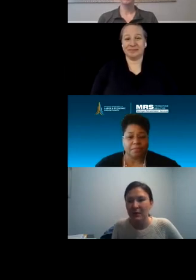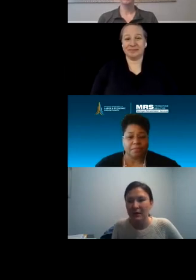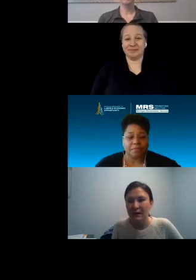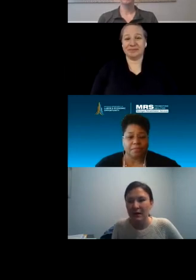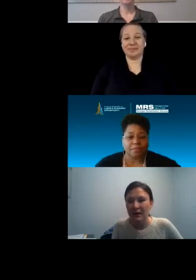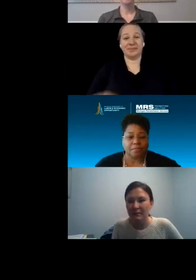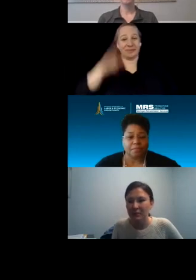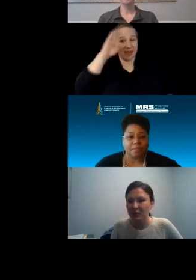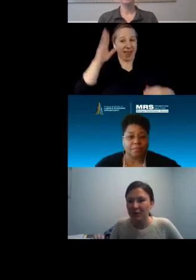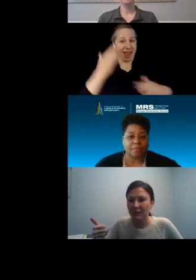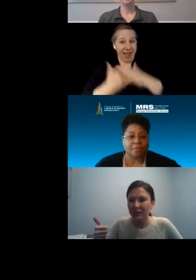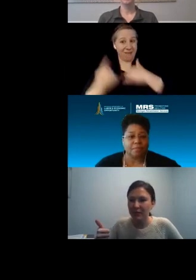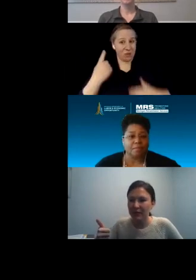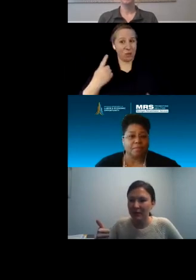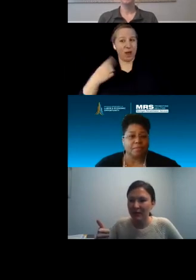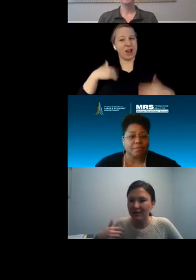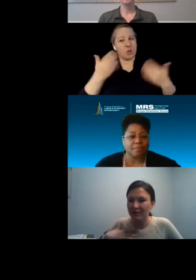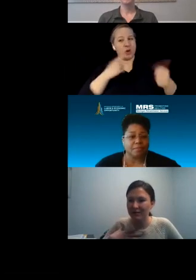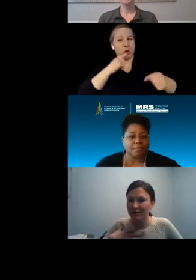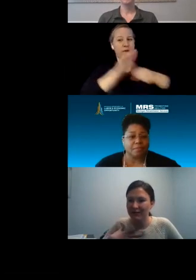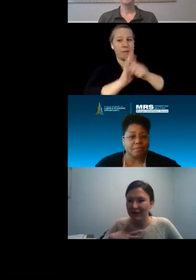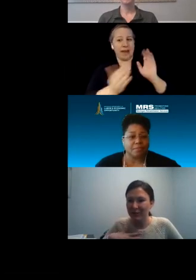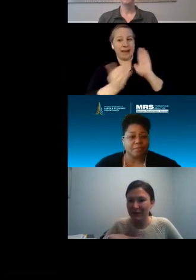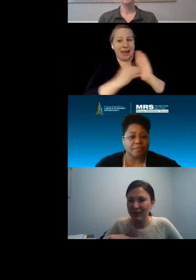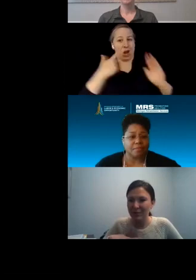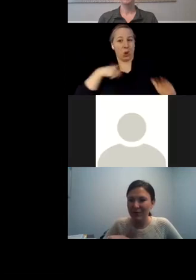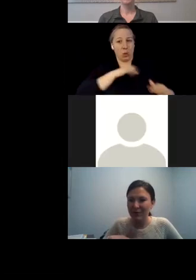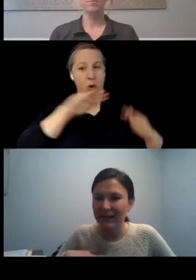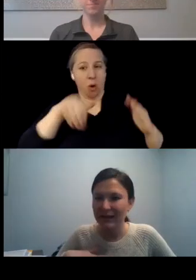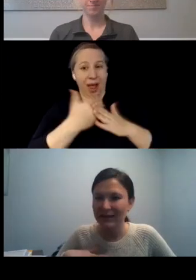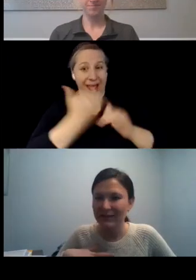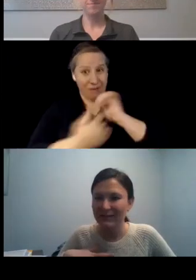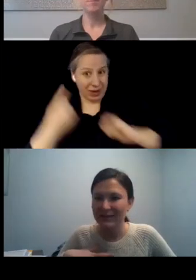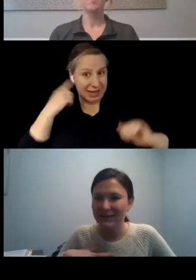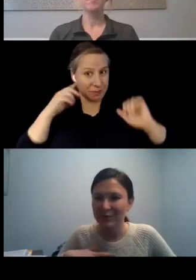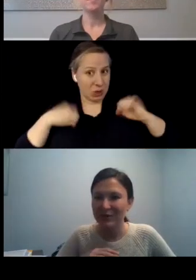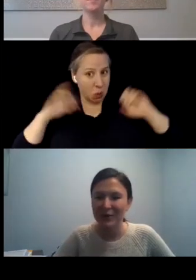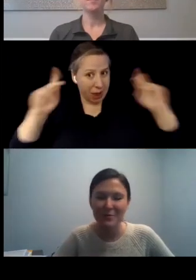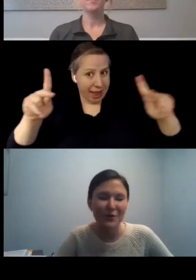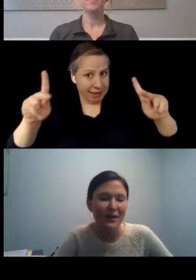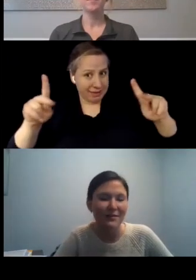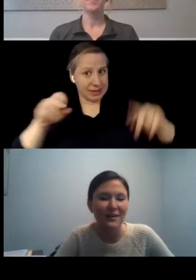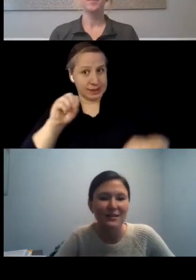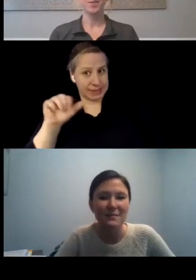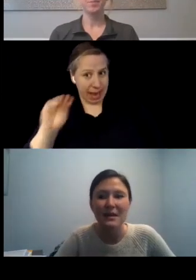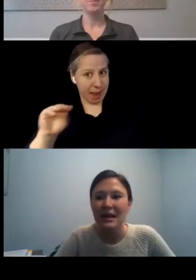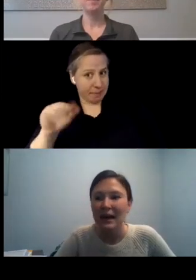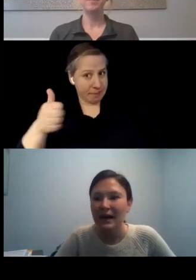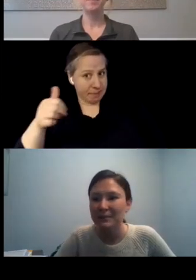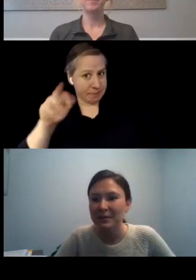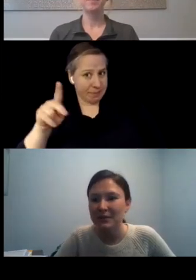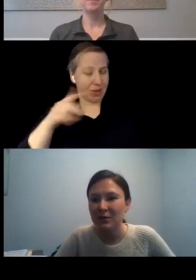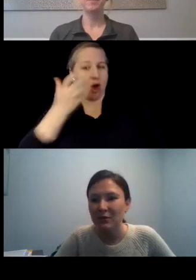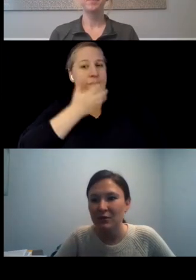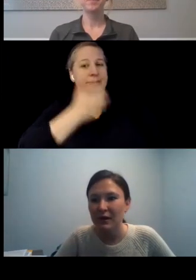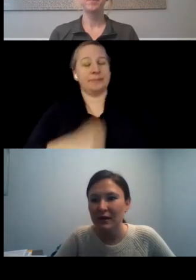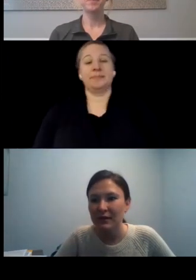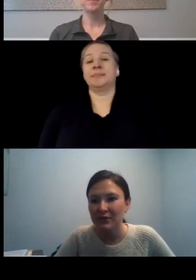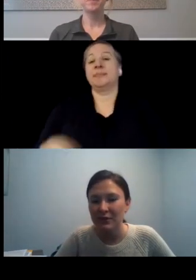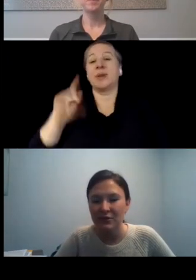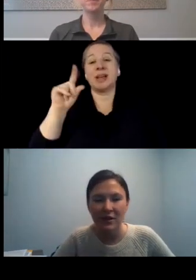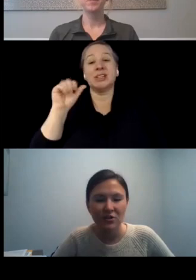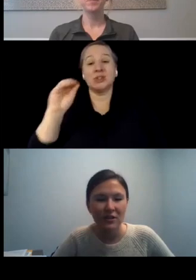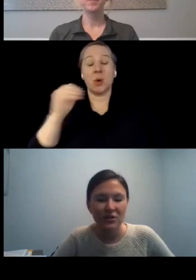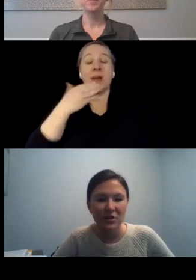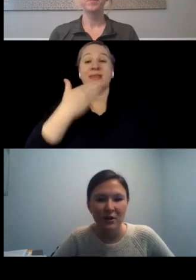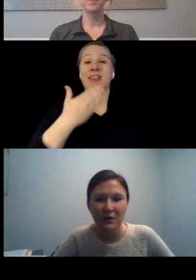Hi, everyone. Just want to confirm again, everybody can hear me okay? Sam, you can confirm? Okay, awesome.